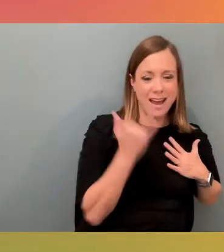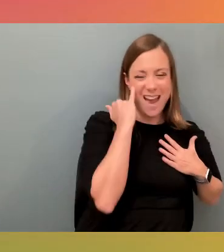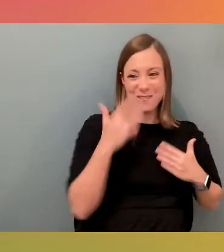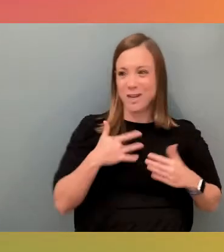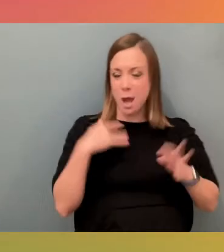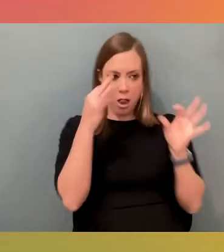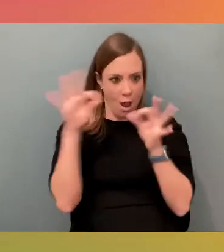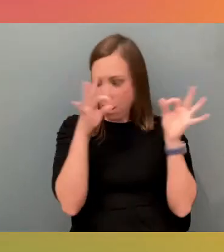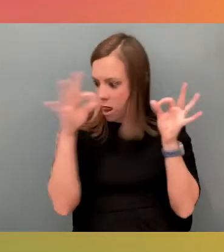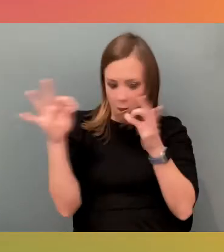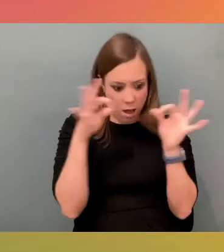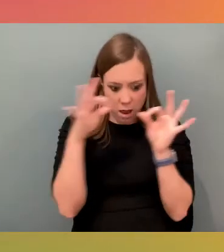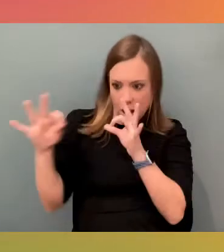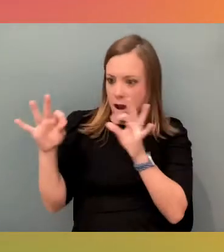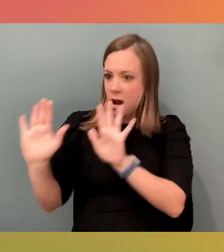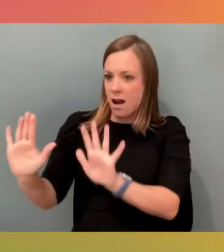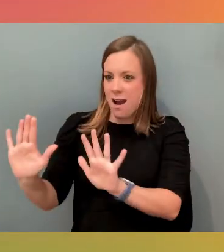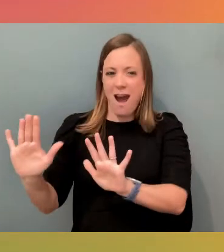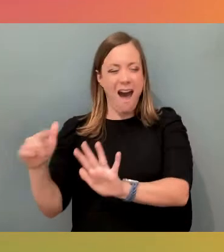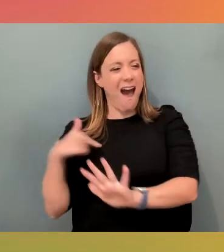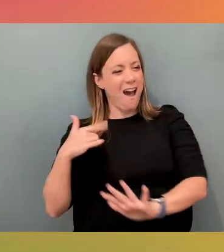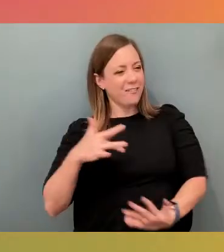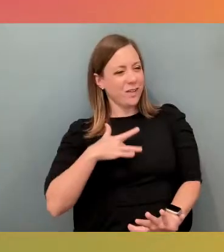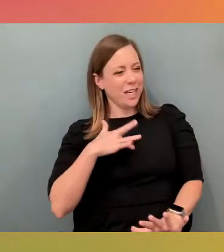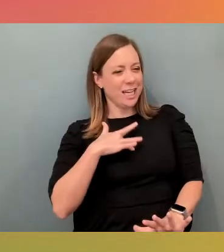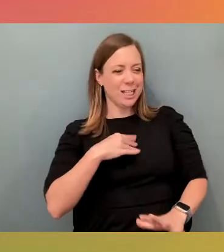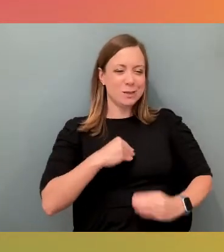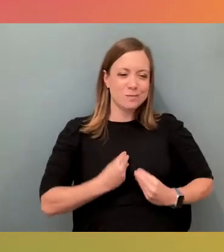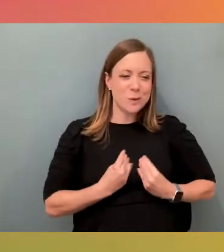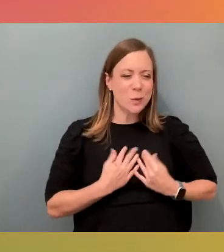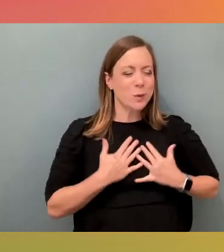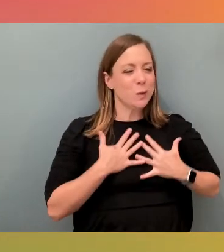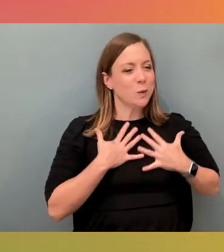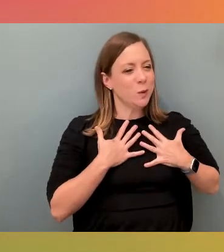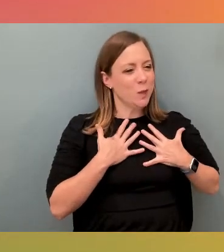more luxurious than paying attention.